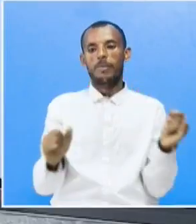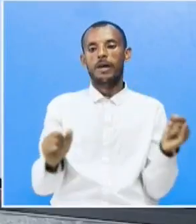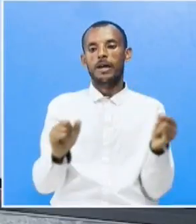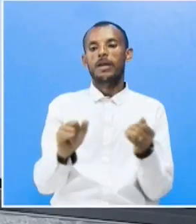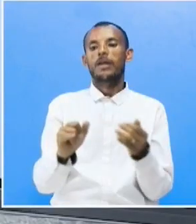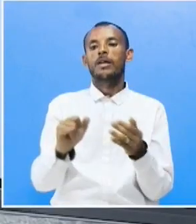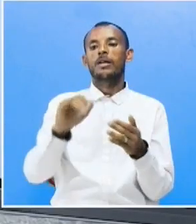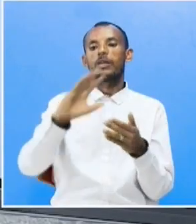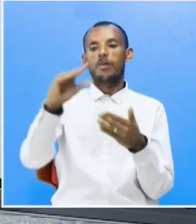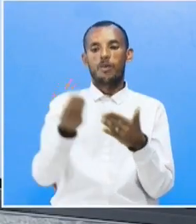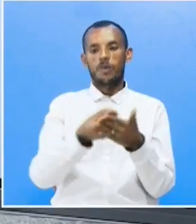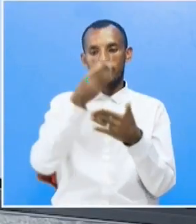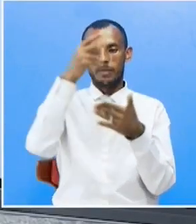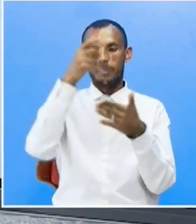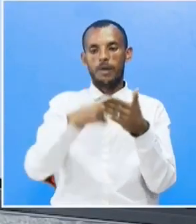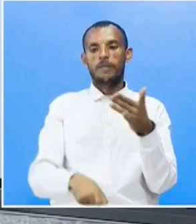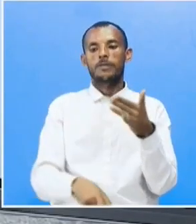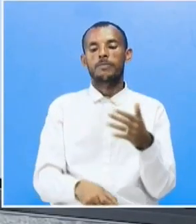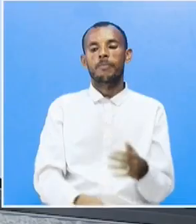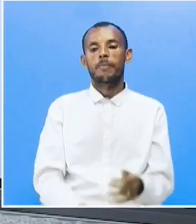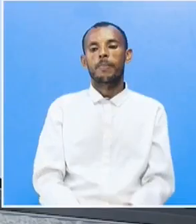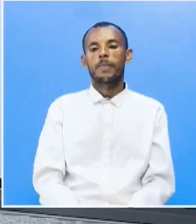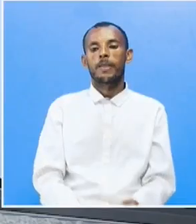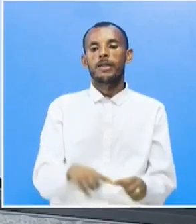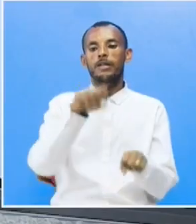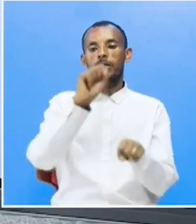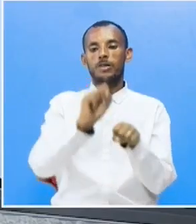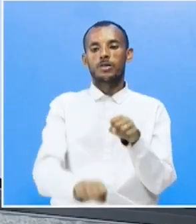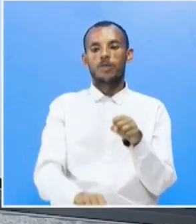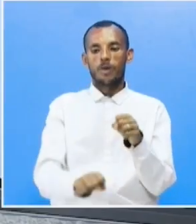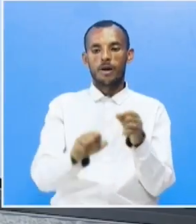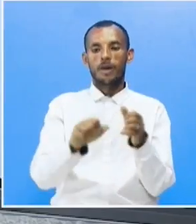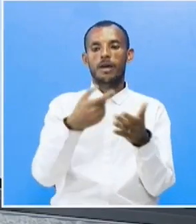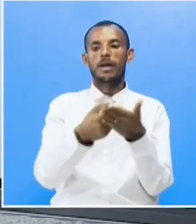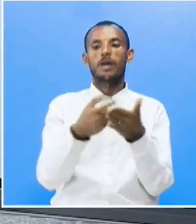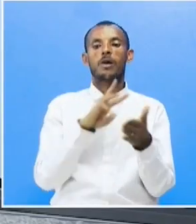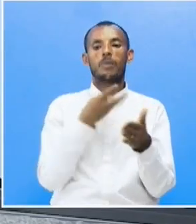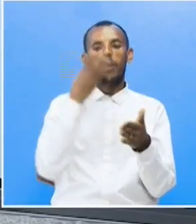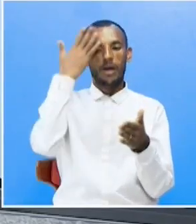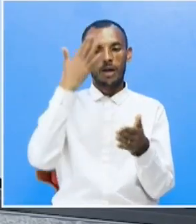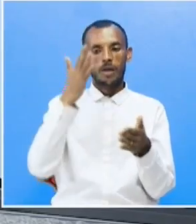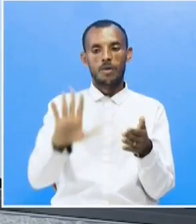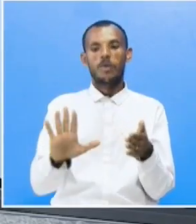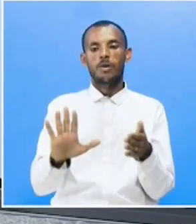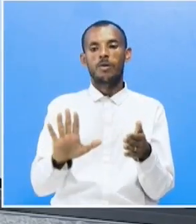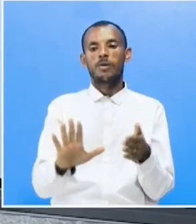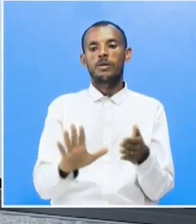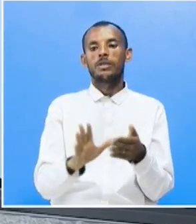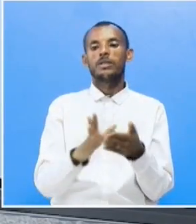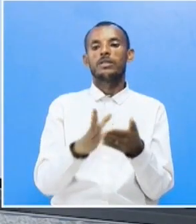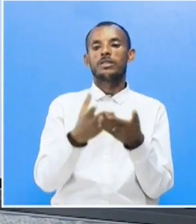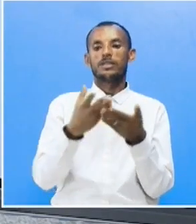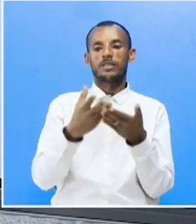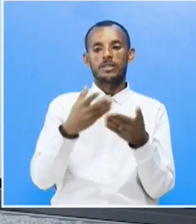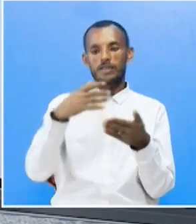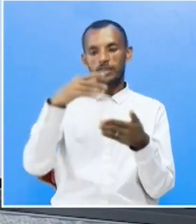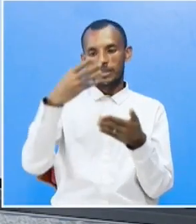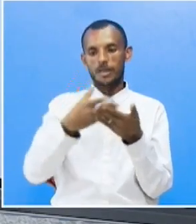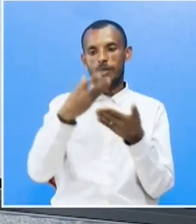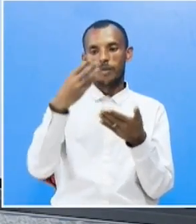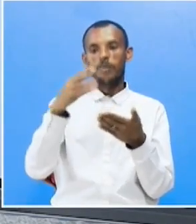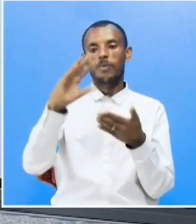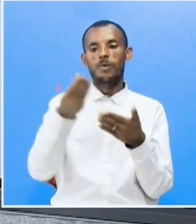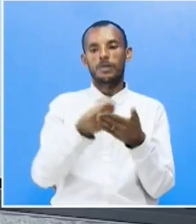calculate loss percent. So here, we don't know the cost price. Let's use a variable